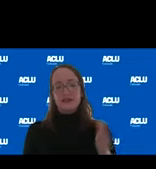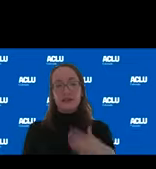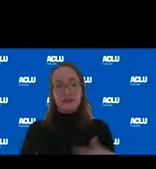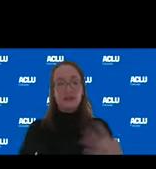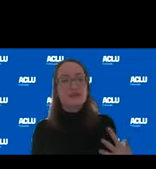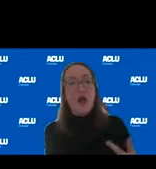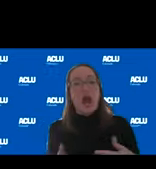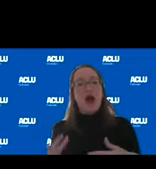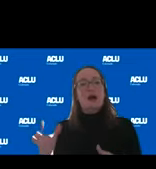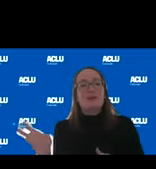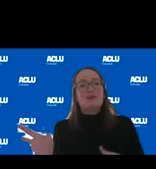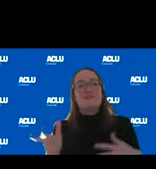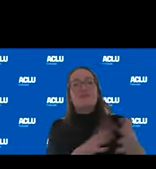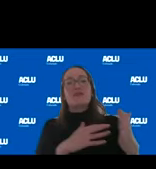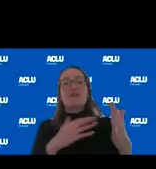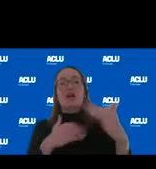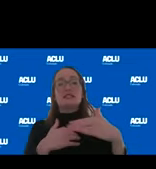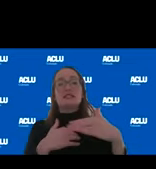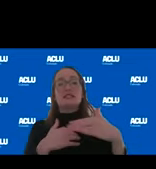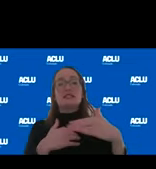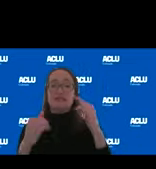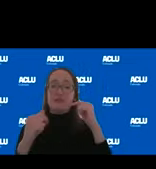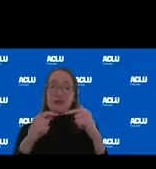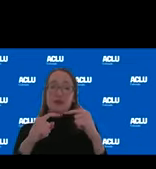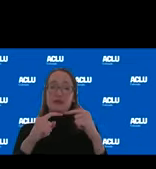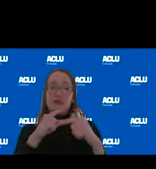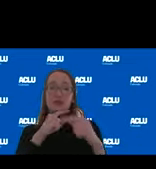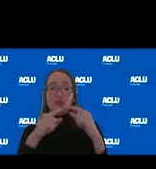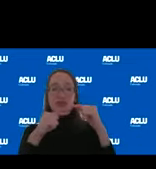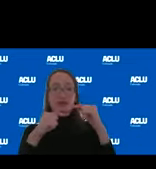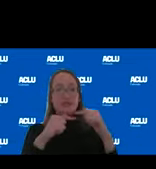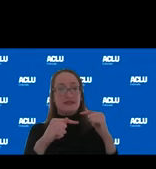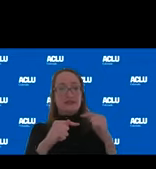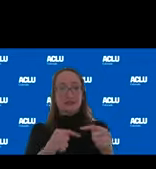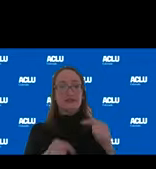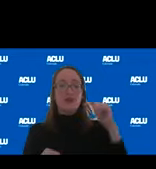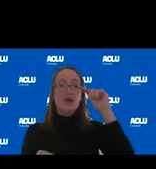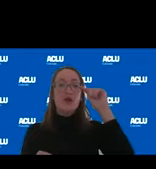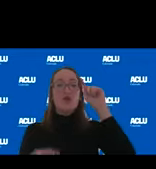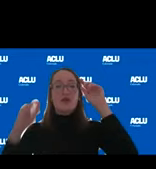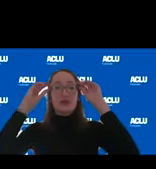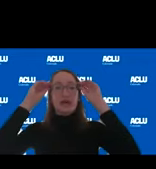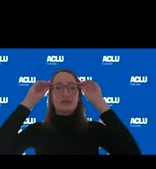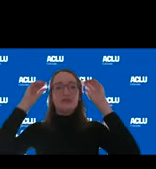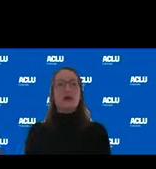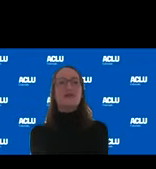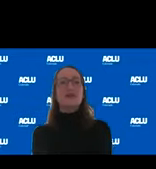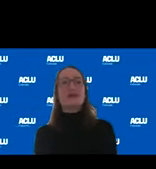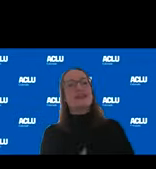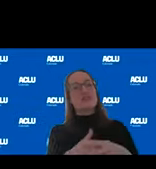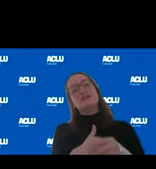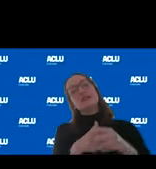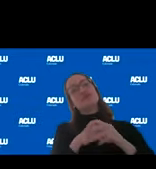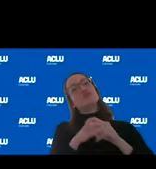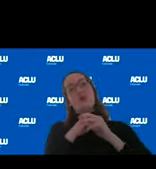I support journalism. But for us as advocates, it's important to understand the difference. So voting by absentee ballot, like I had